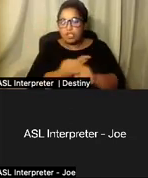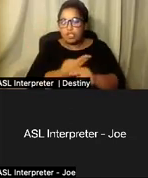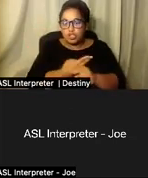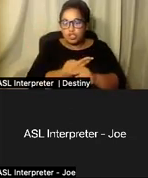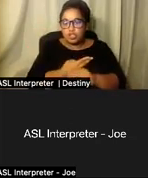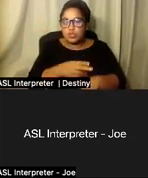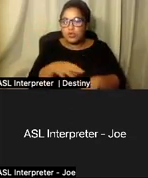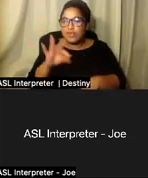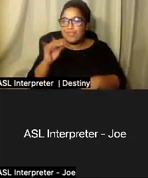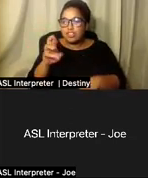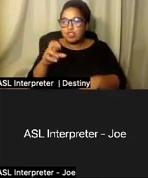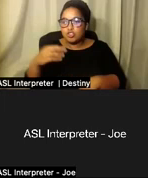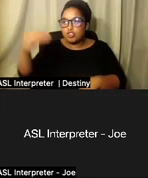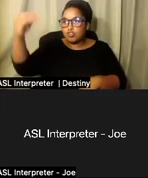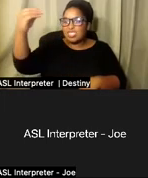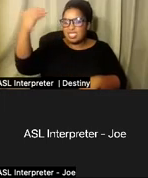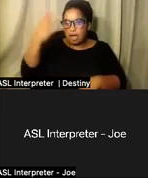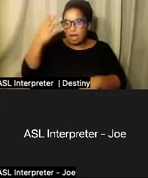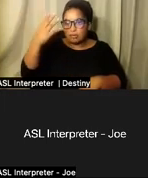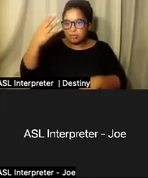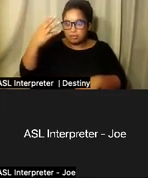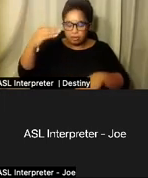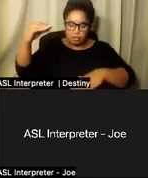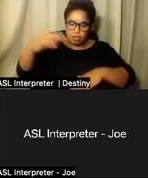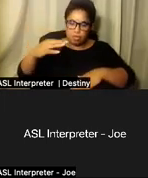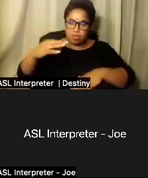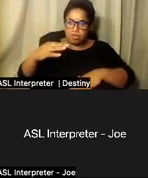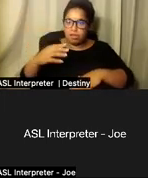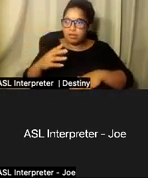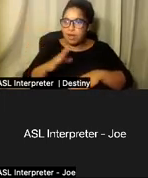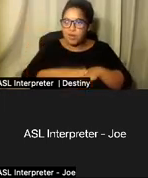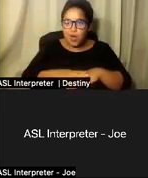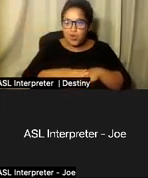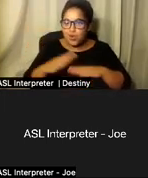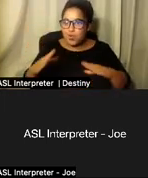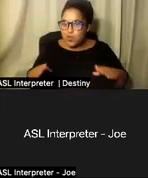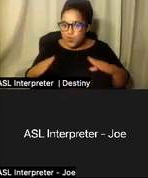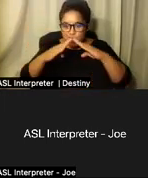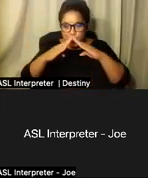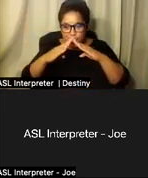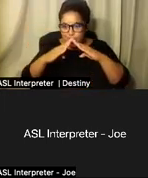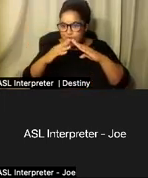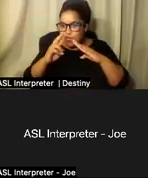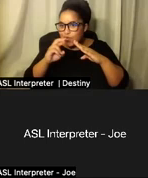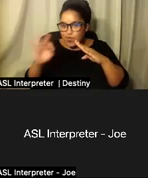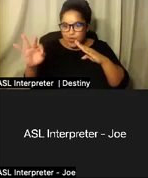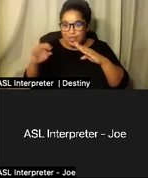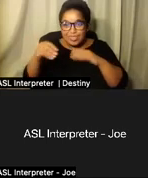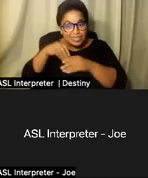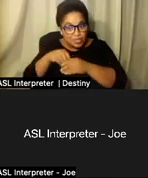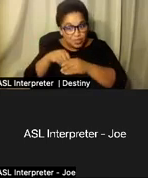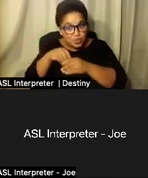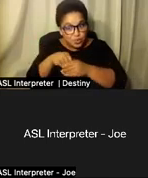fasteners in direct sunlight. So don't put these on your roof right? So these are indoor, this